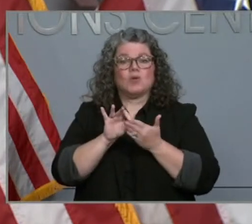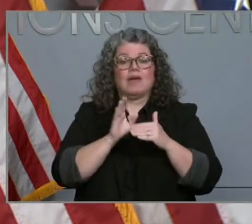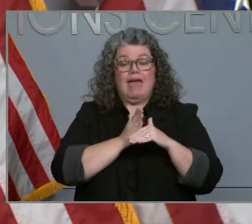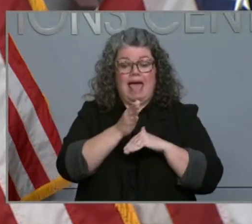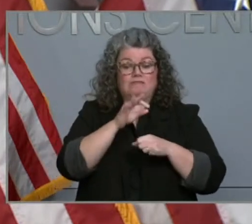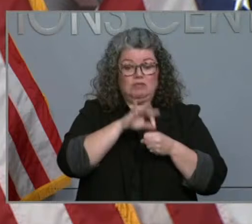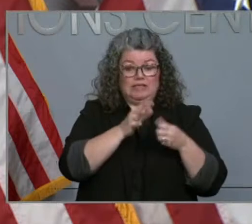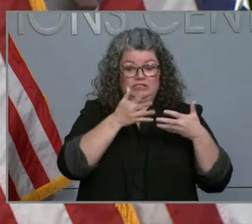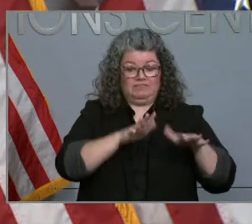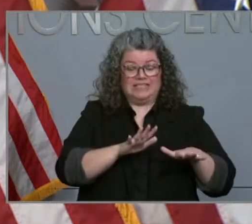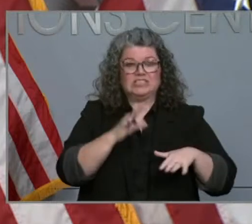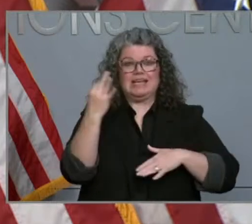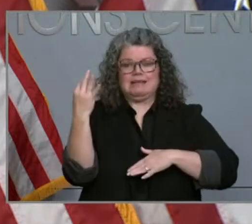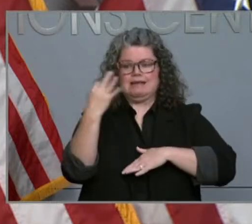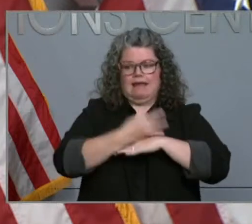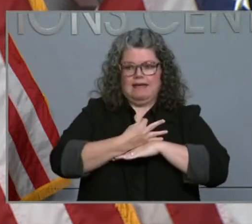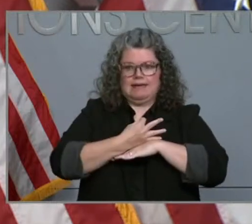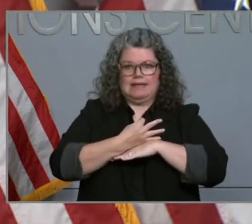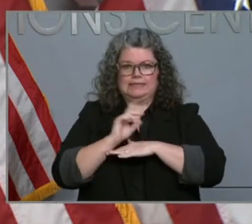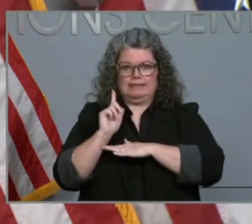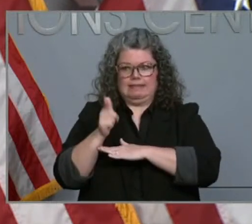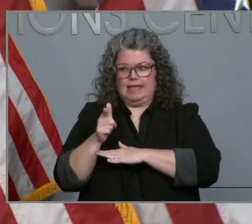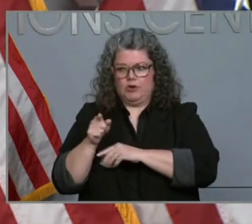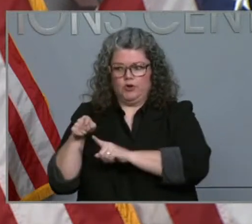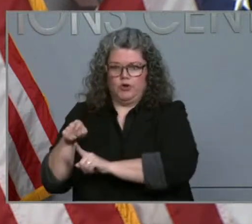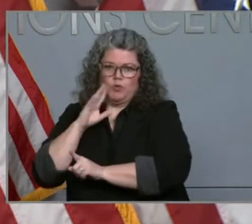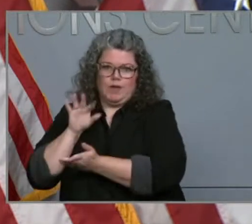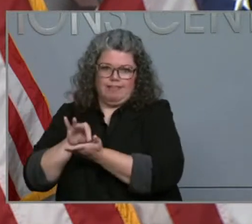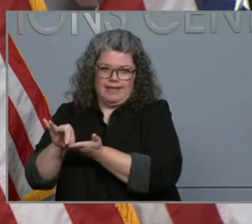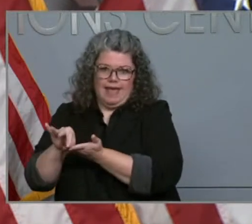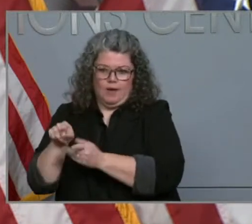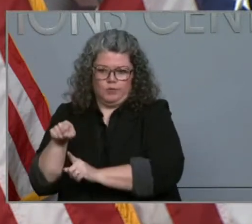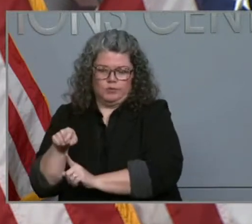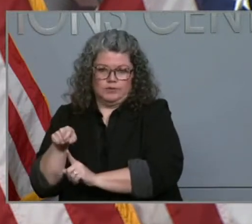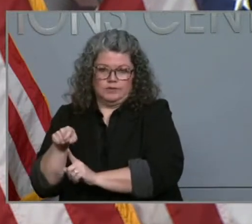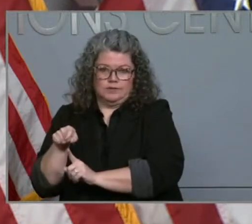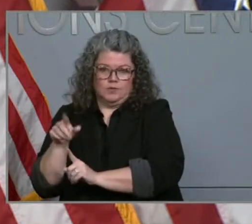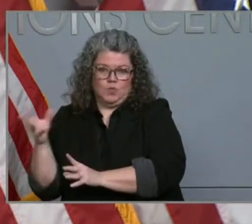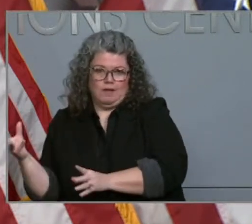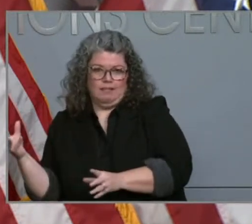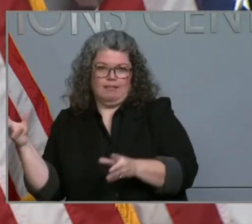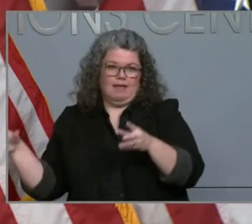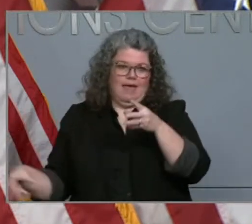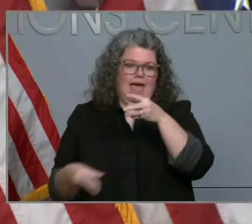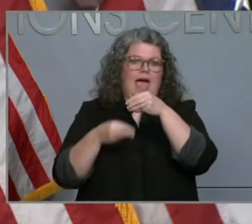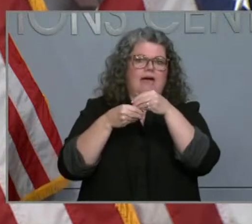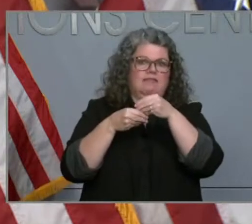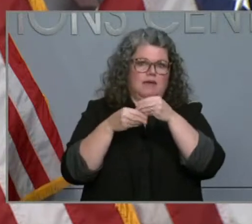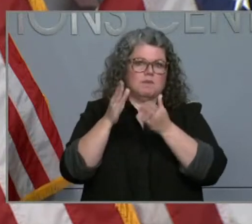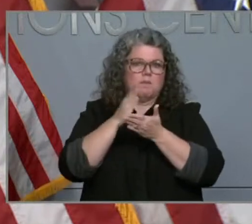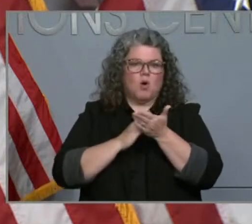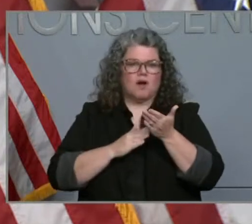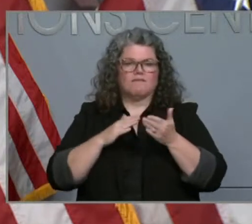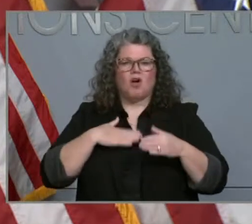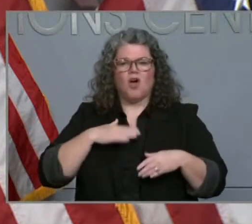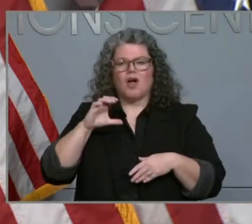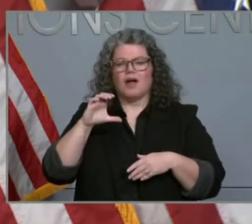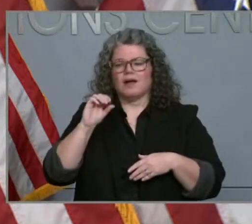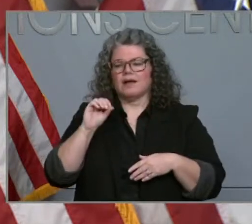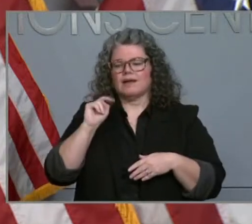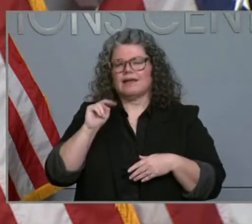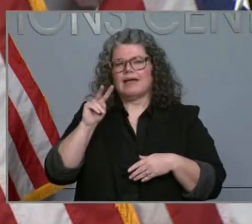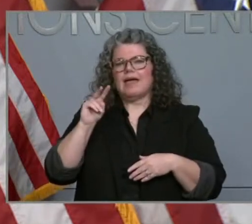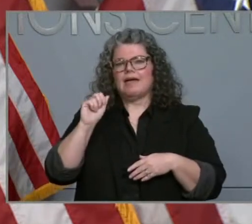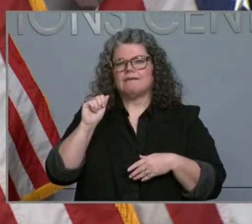following the election. So those could still be considered at that point in time as part of the canvass process in